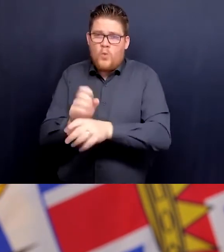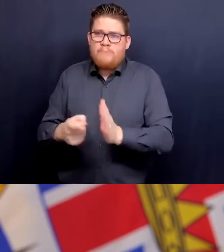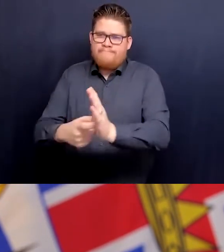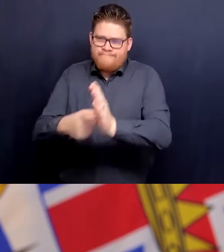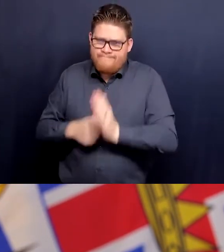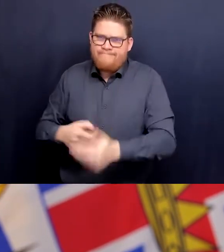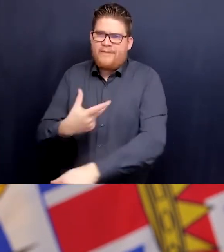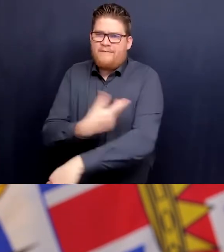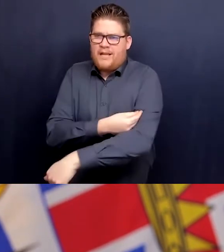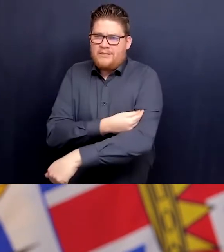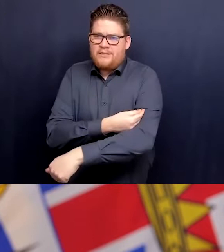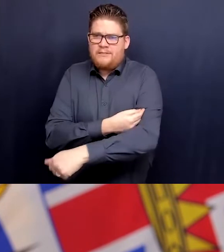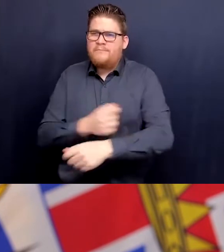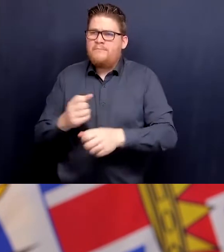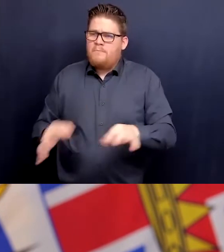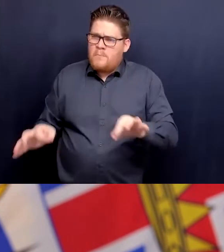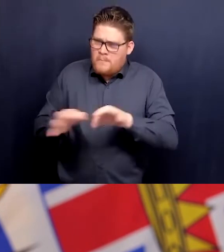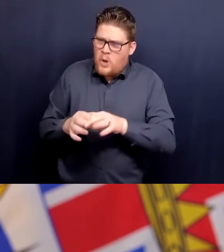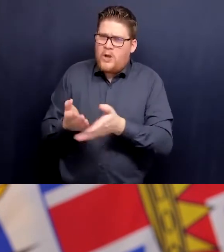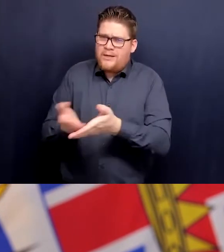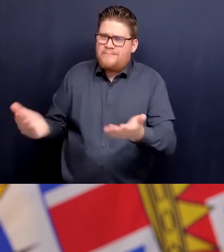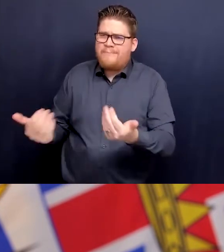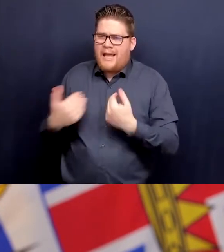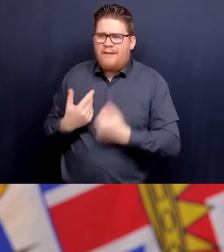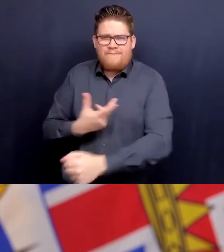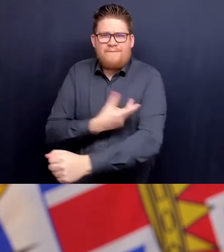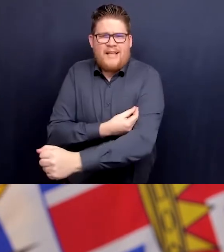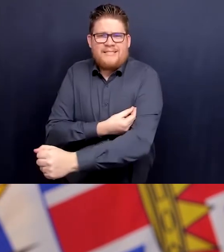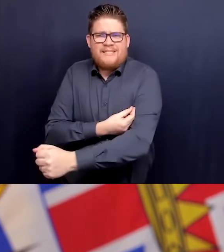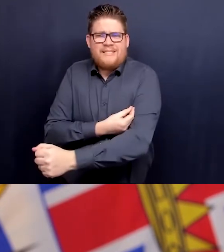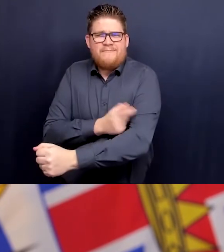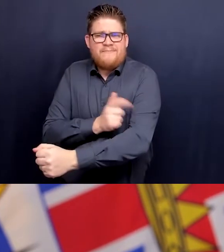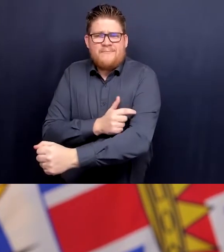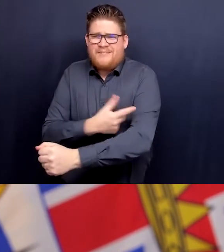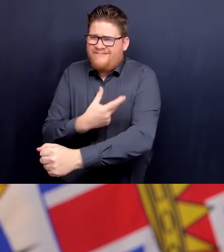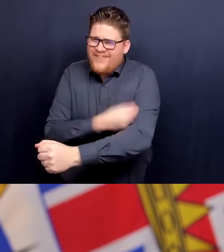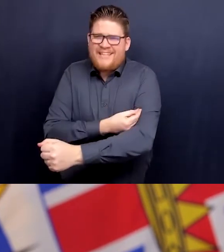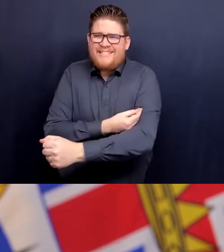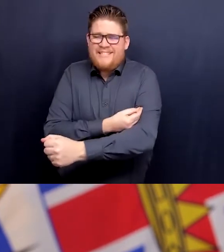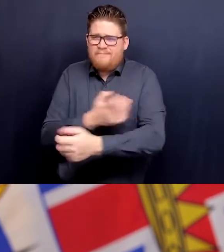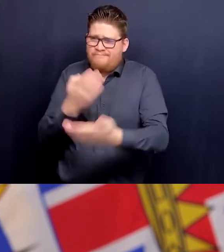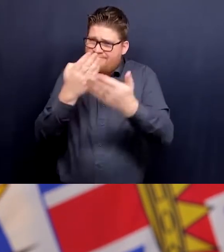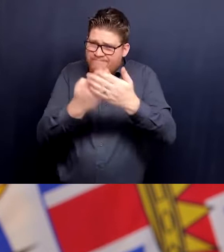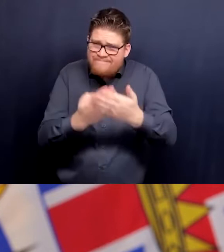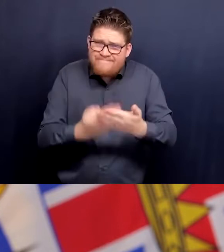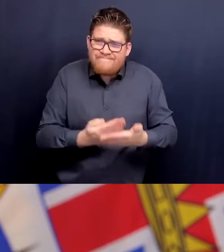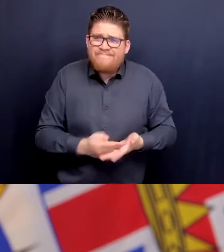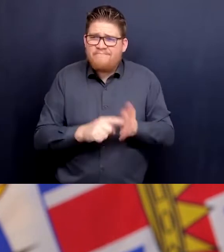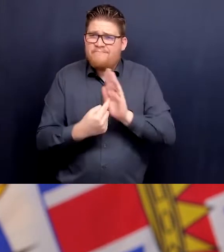of immunity, and we've seen how important immunization in our healthcare sector is. So what we are working